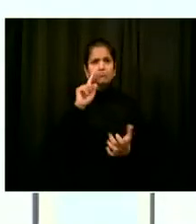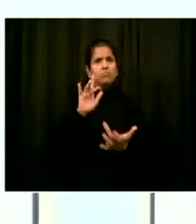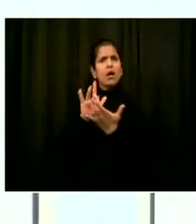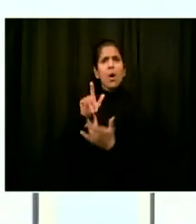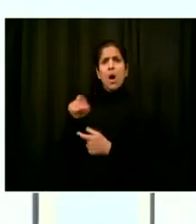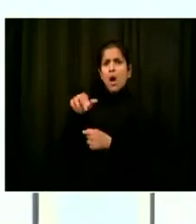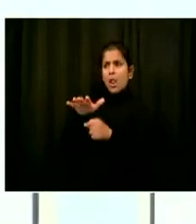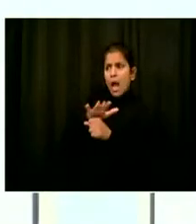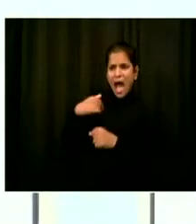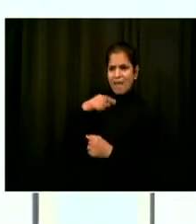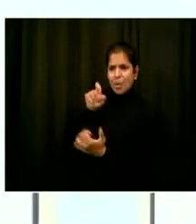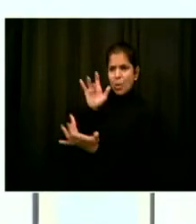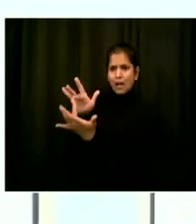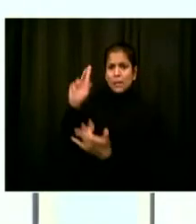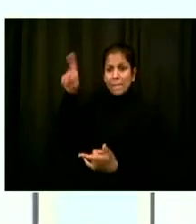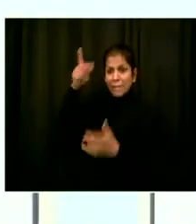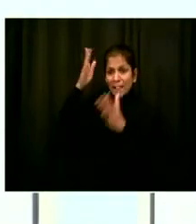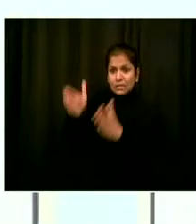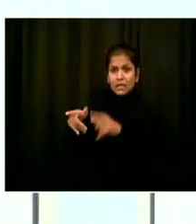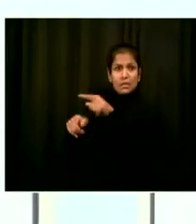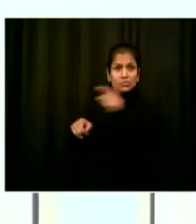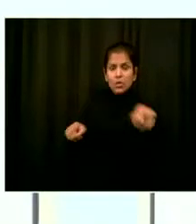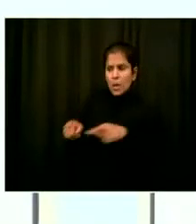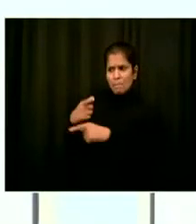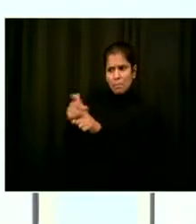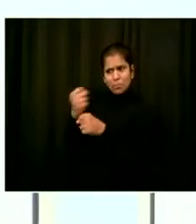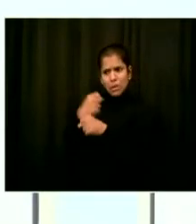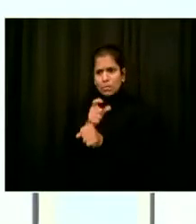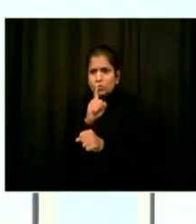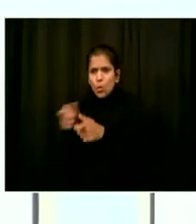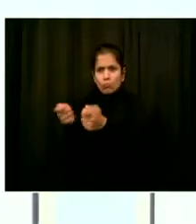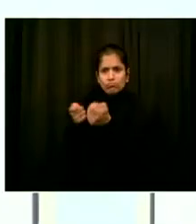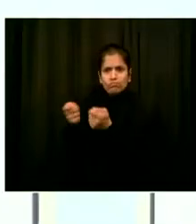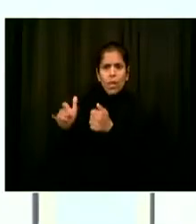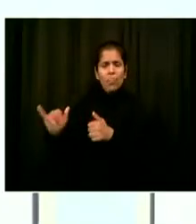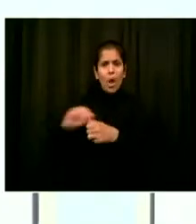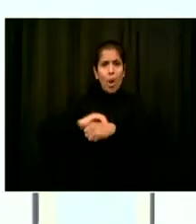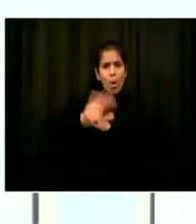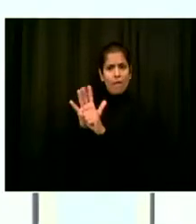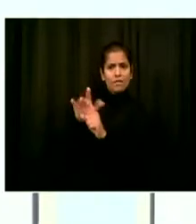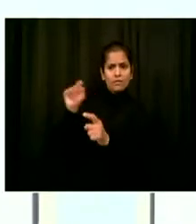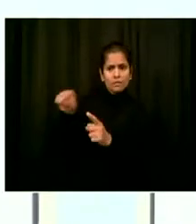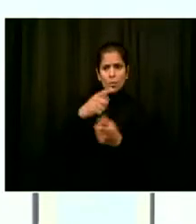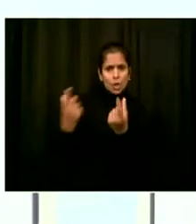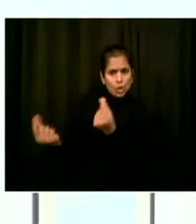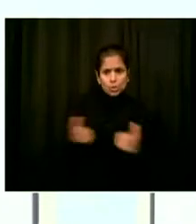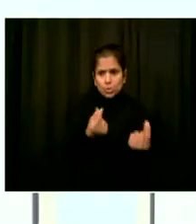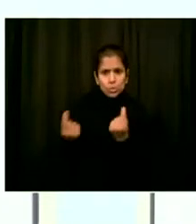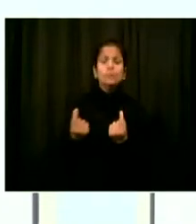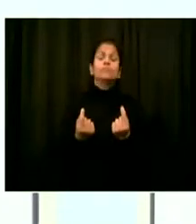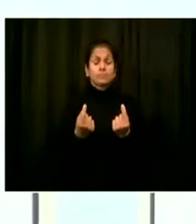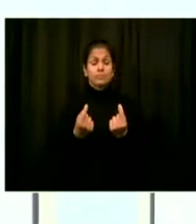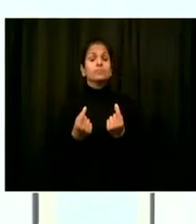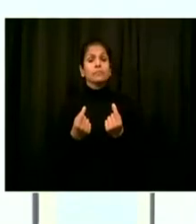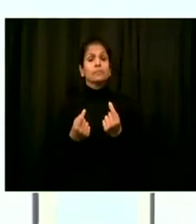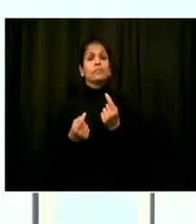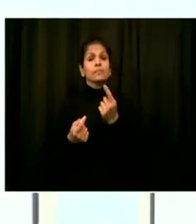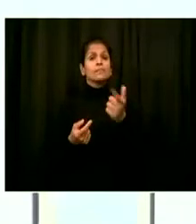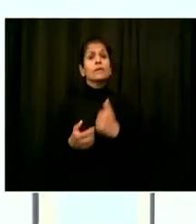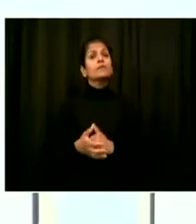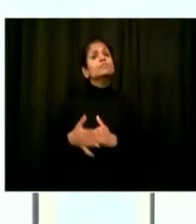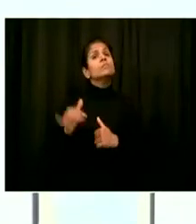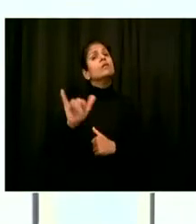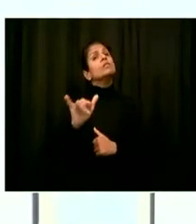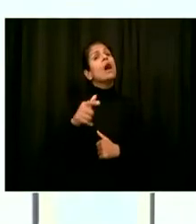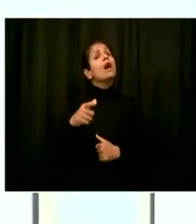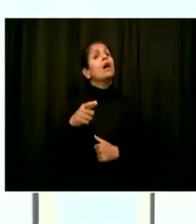site how to distinguish between various um elements of the data that we have there um in addition to that uh Second we